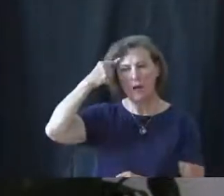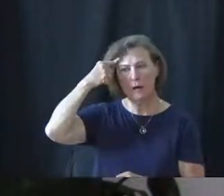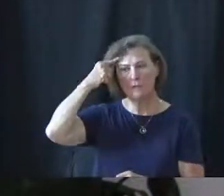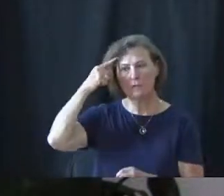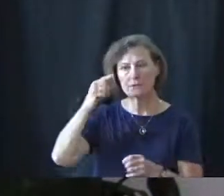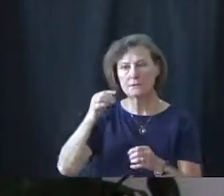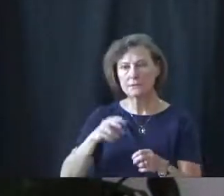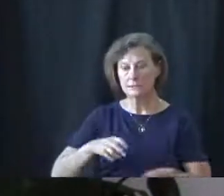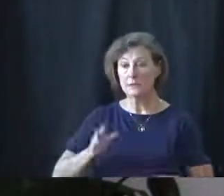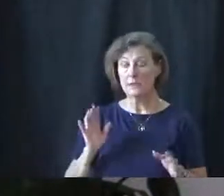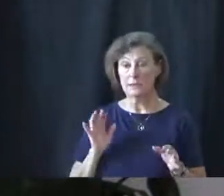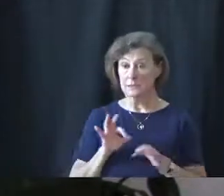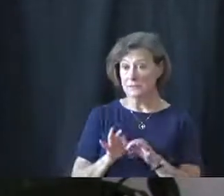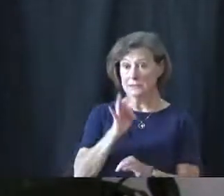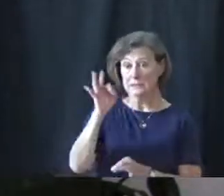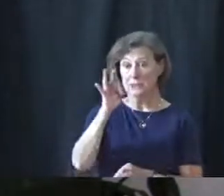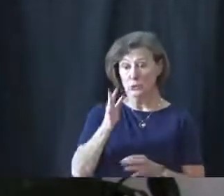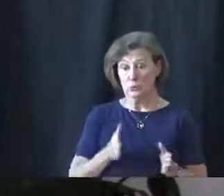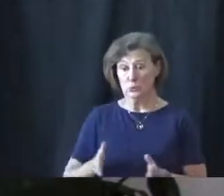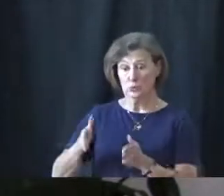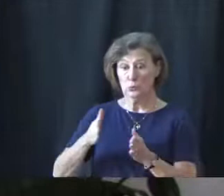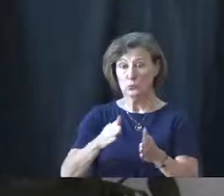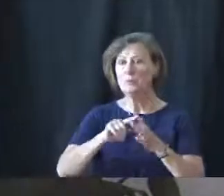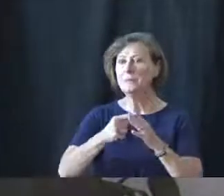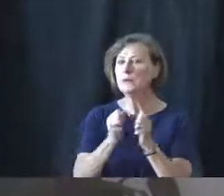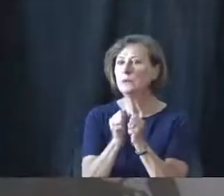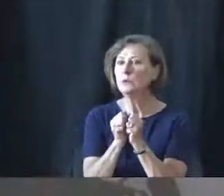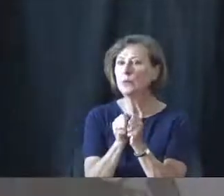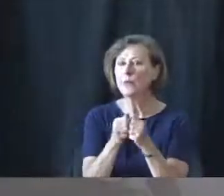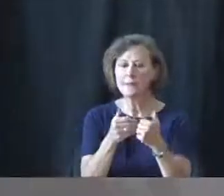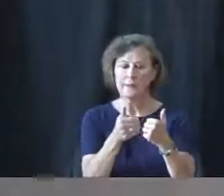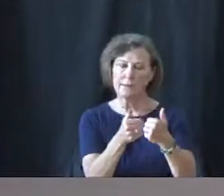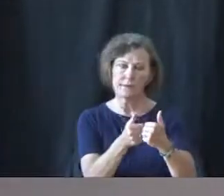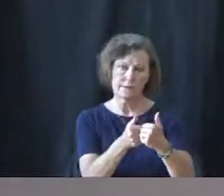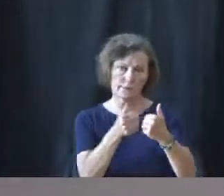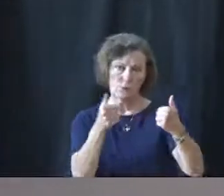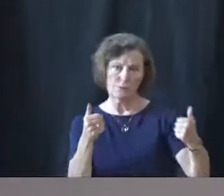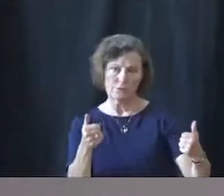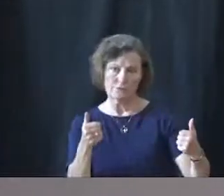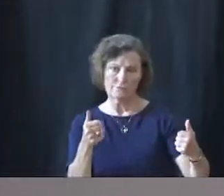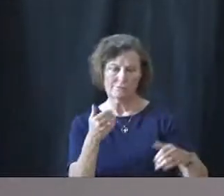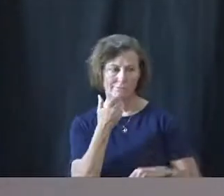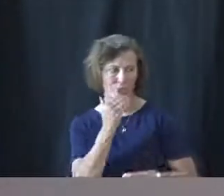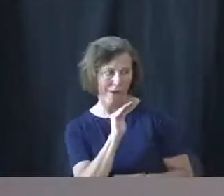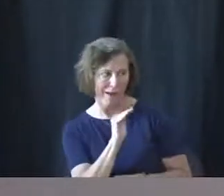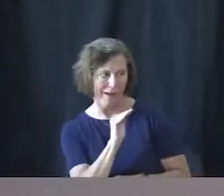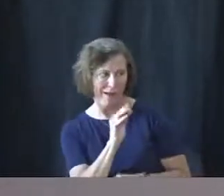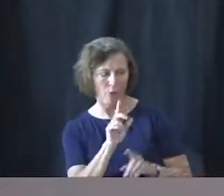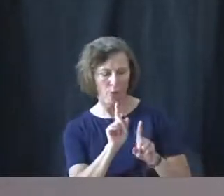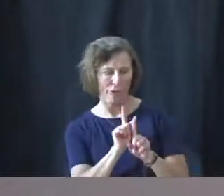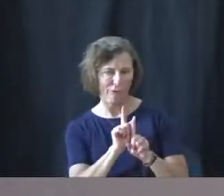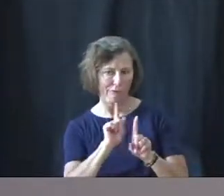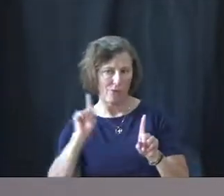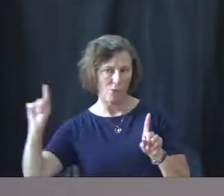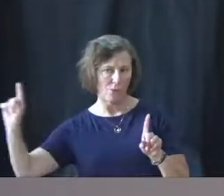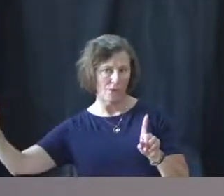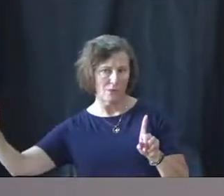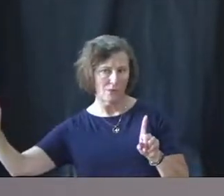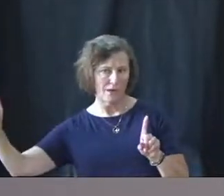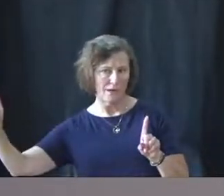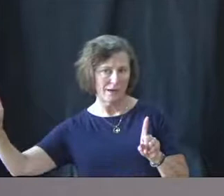Spiritual journeys begin with a separation, a goodbye or walking away.